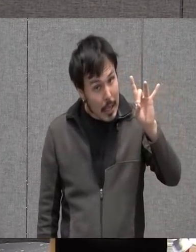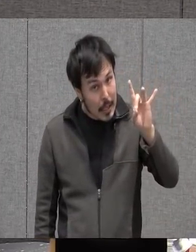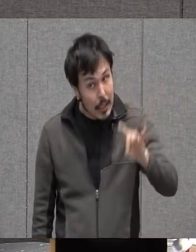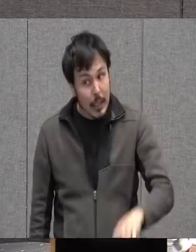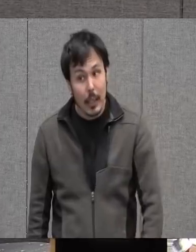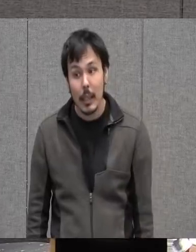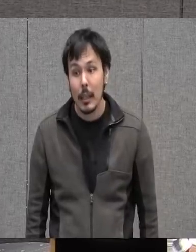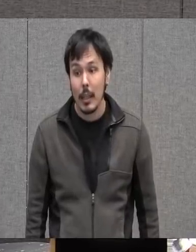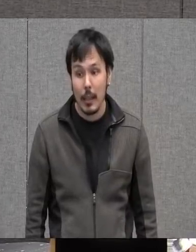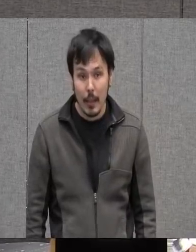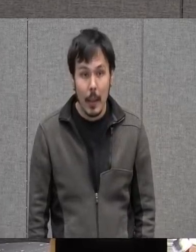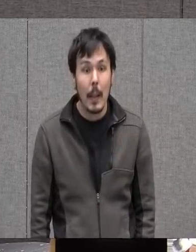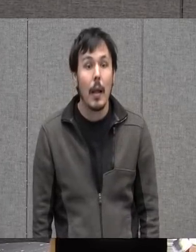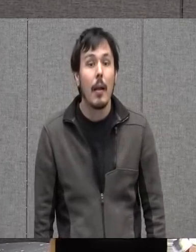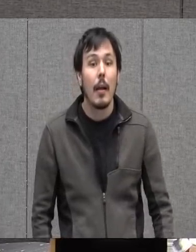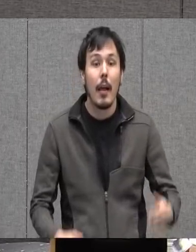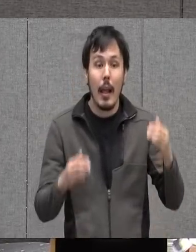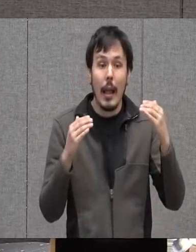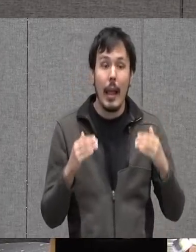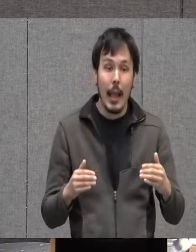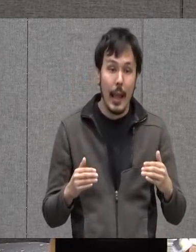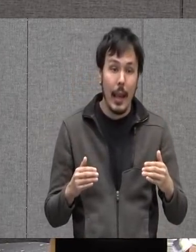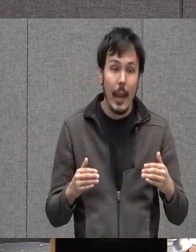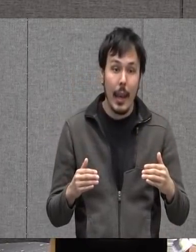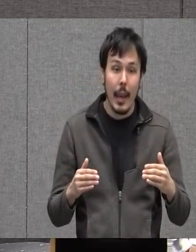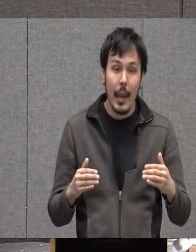58, and